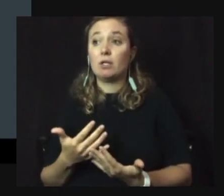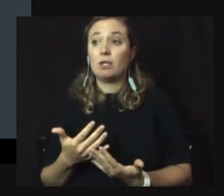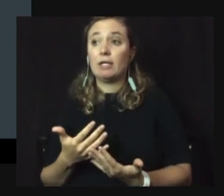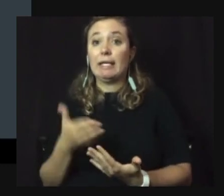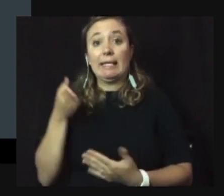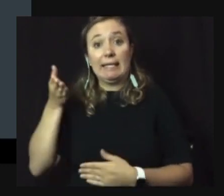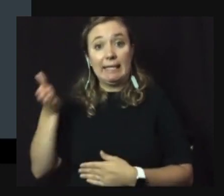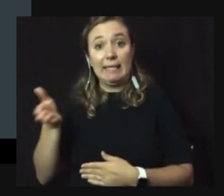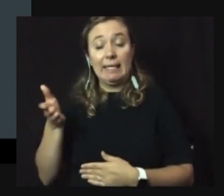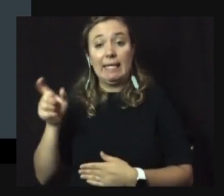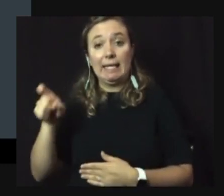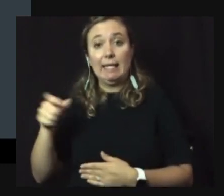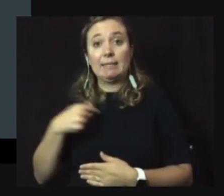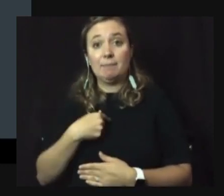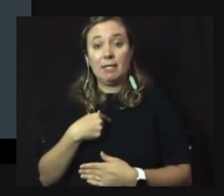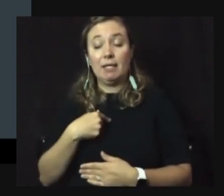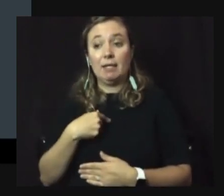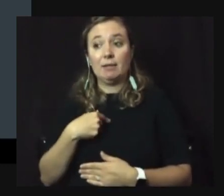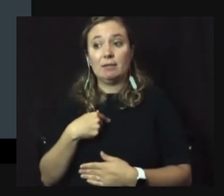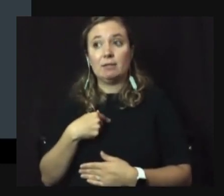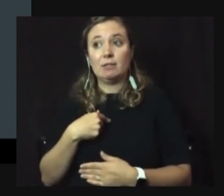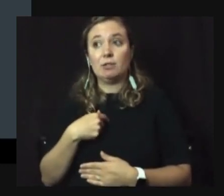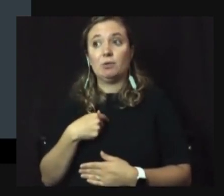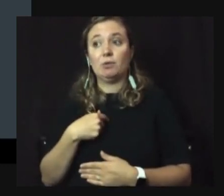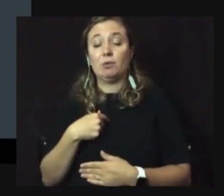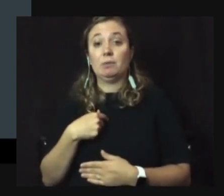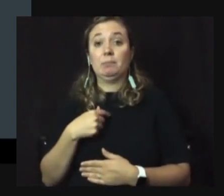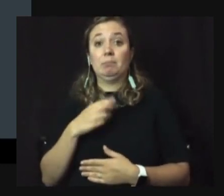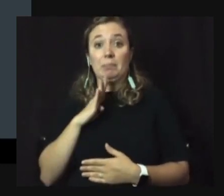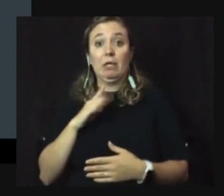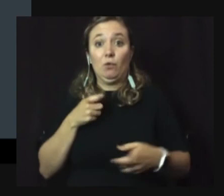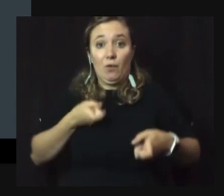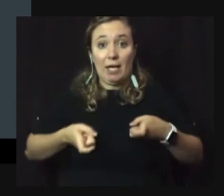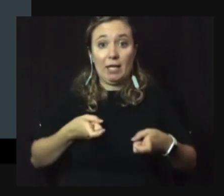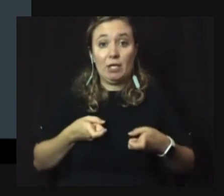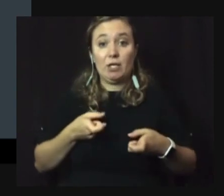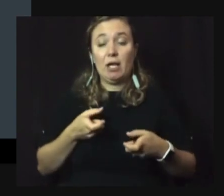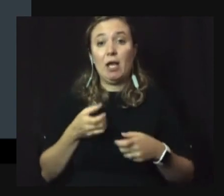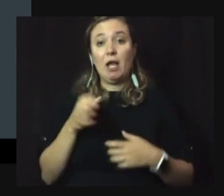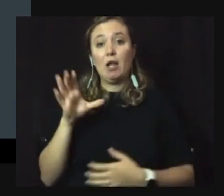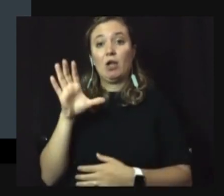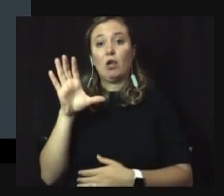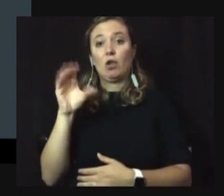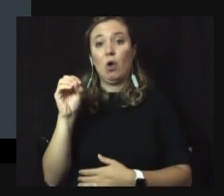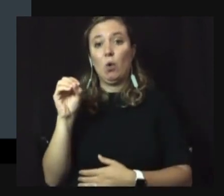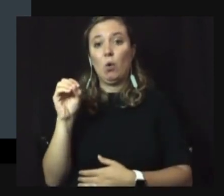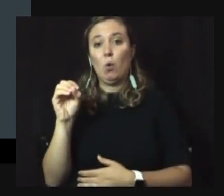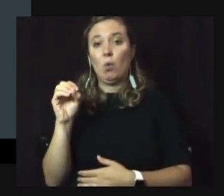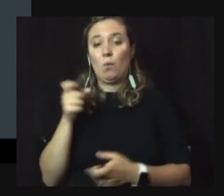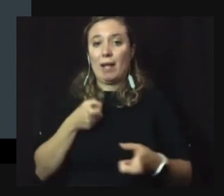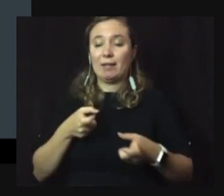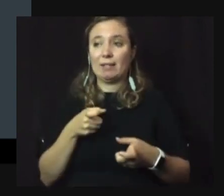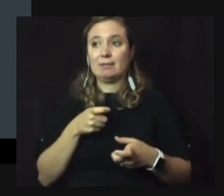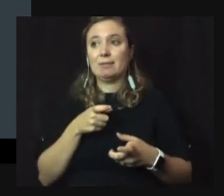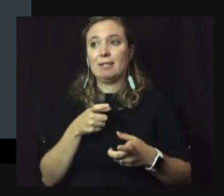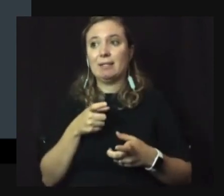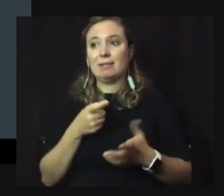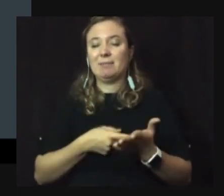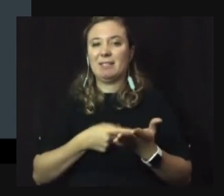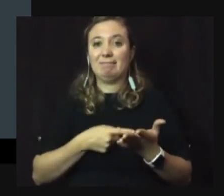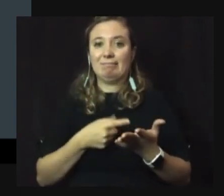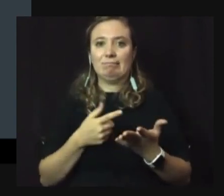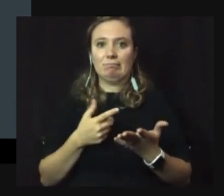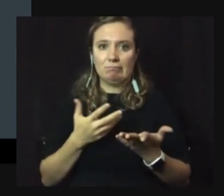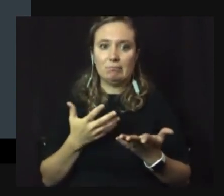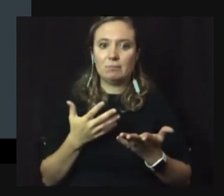he needs me to be regulated. So co-regulation sometimes feels a little whoa to me because my child